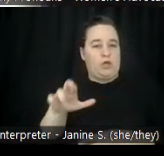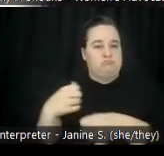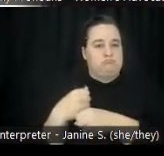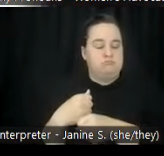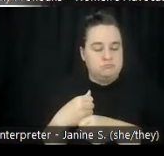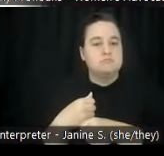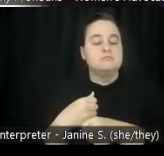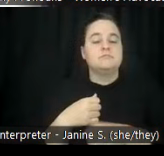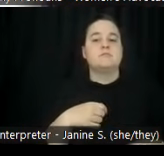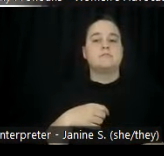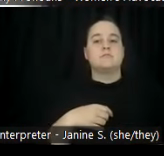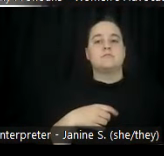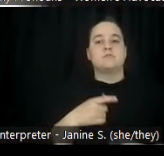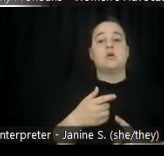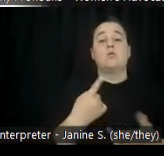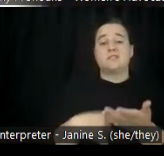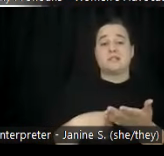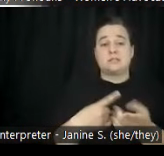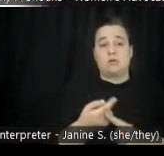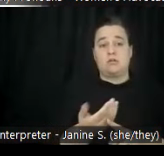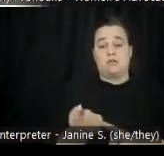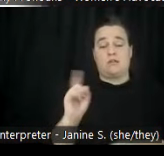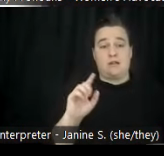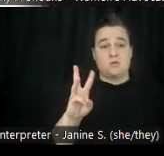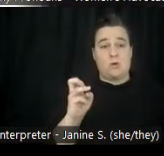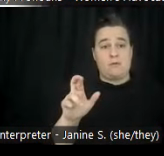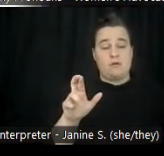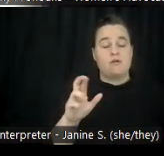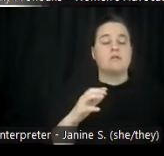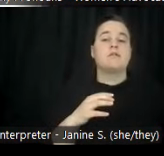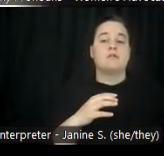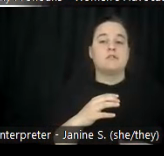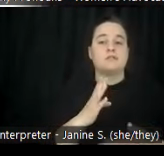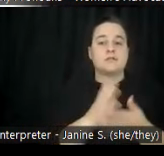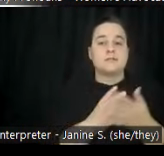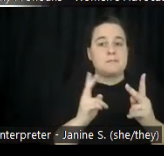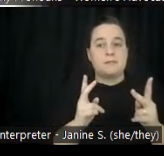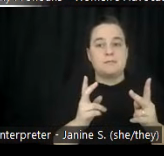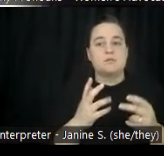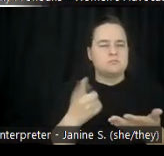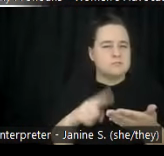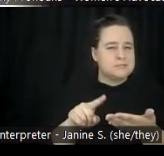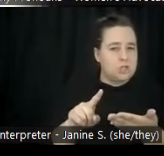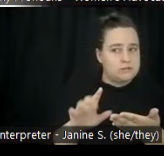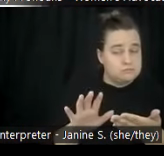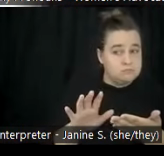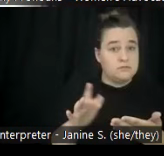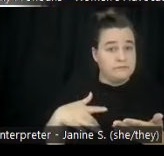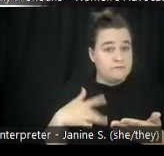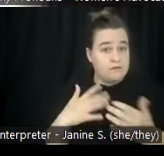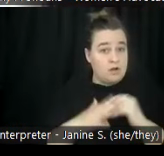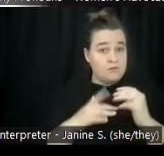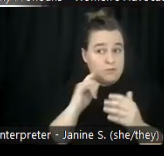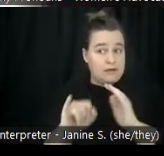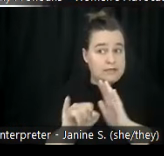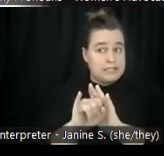talked about it in the last webinar as well too, that for some folks, you want to just double check if they feel comfortable identifying